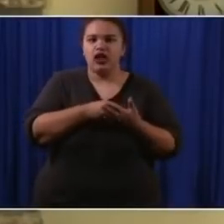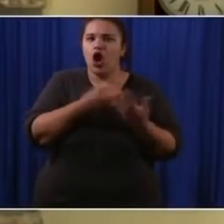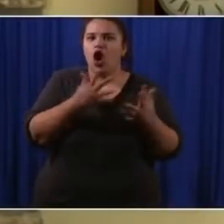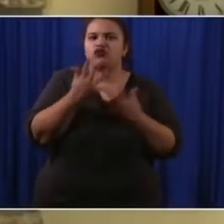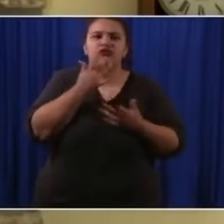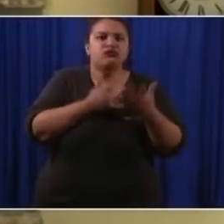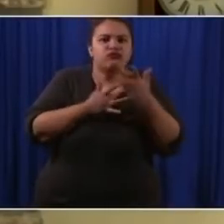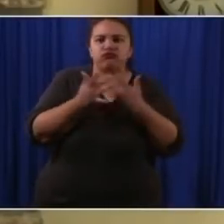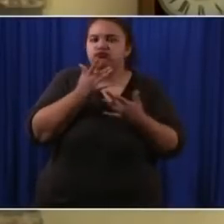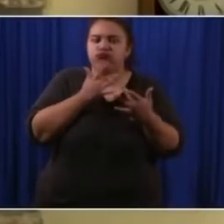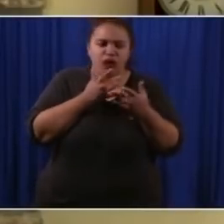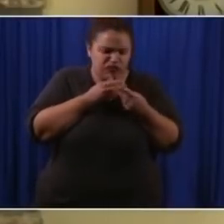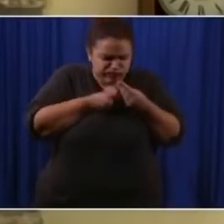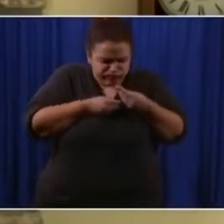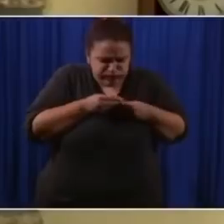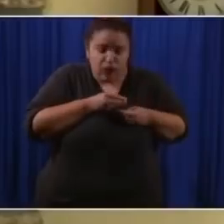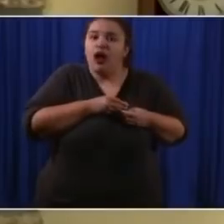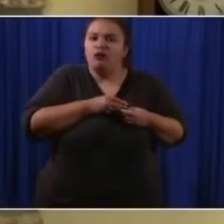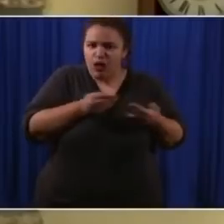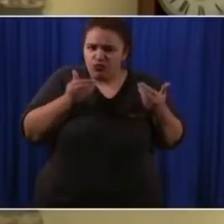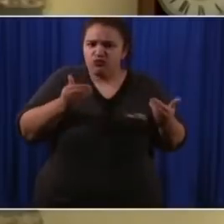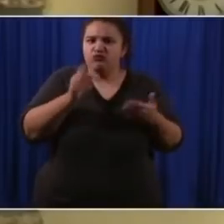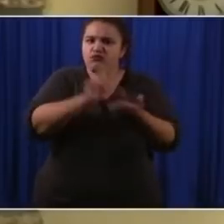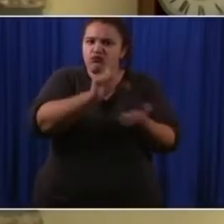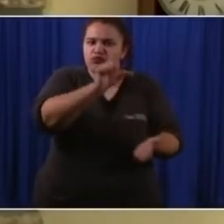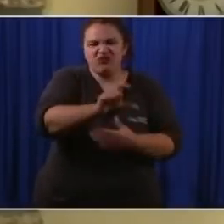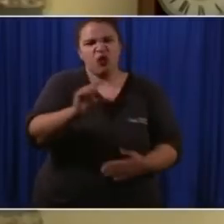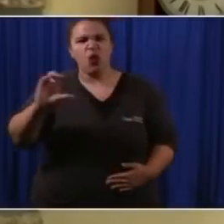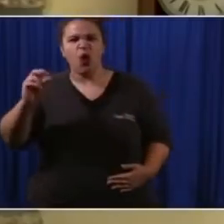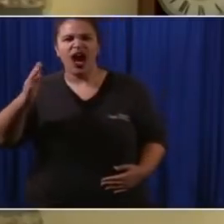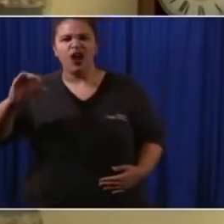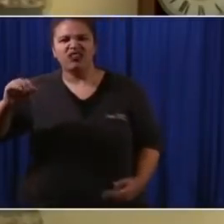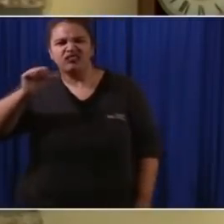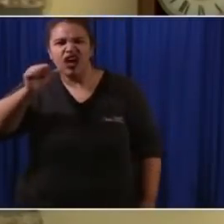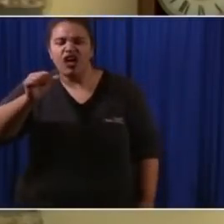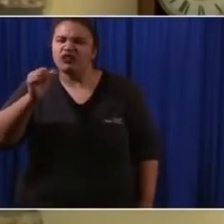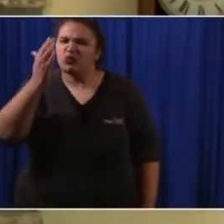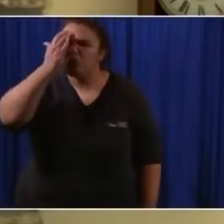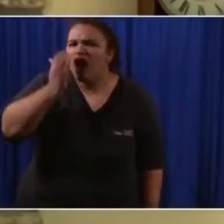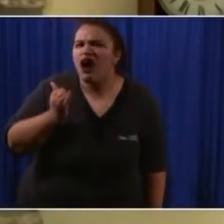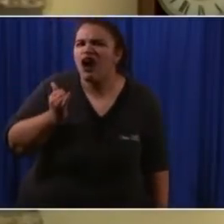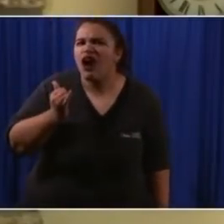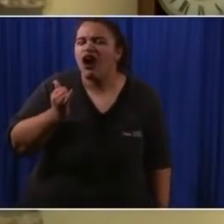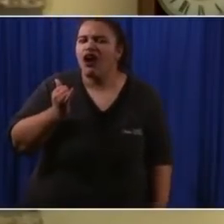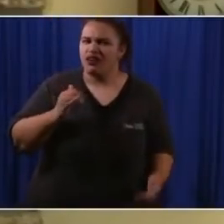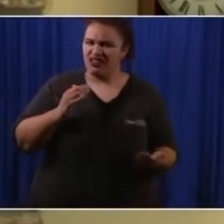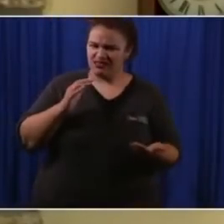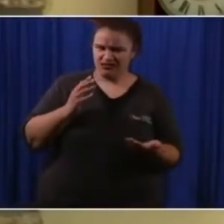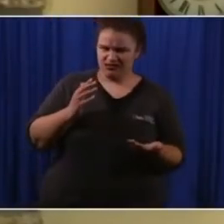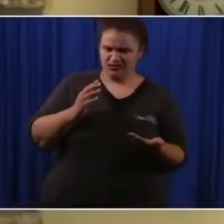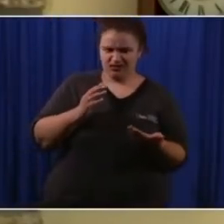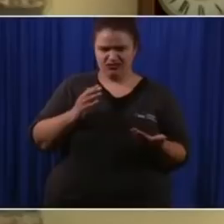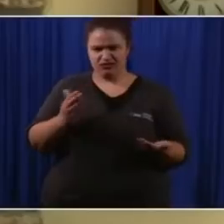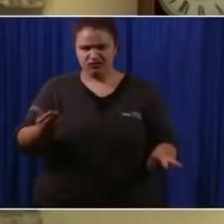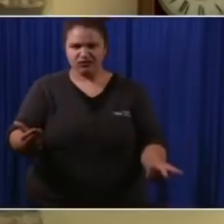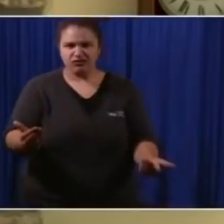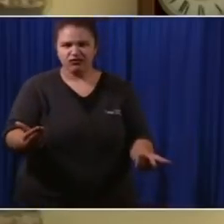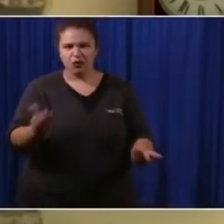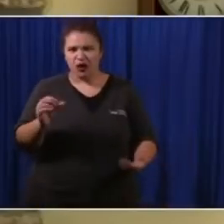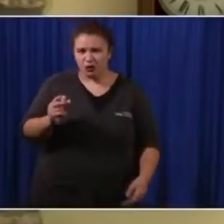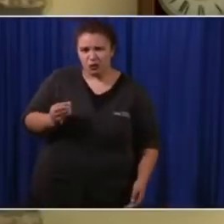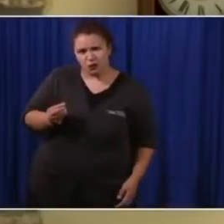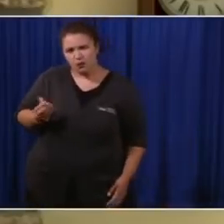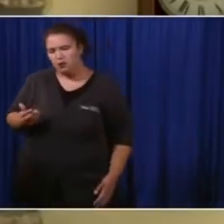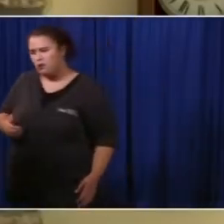for its workers? Well, I will call those governors and I'll find out kind of how they're doing it. We did an analysis, and the analysis was that